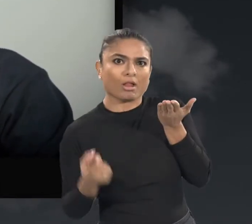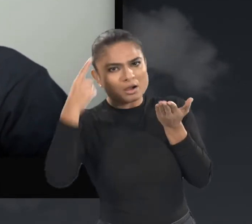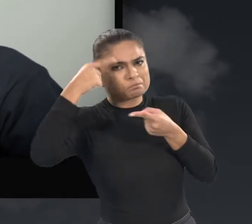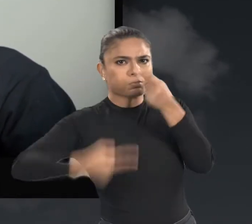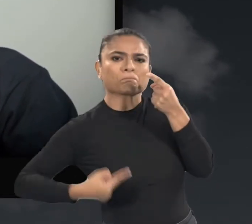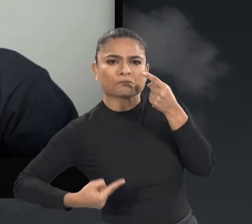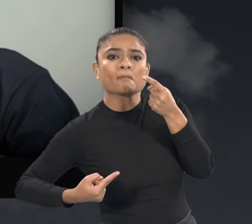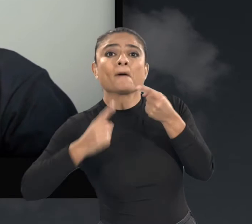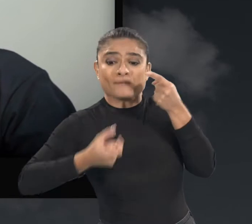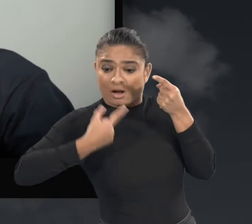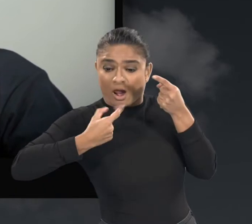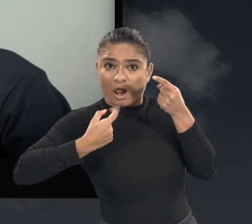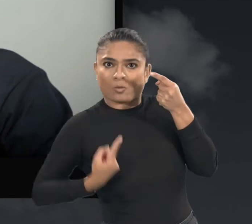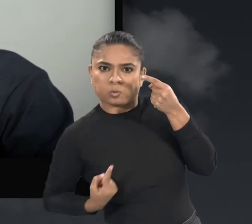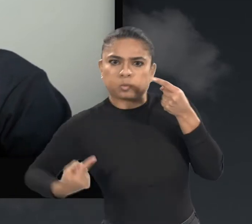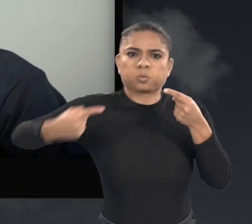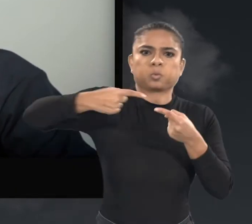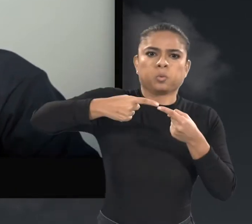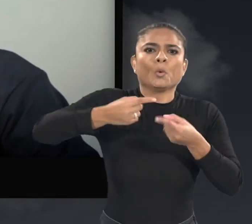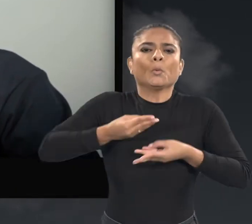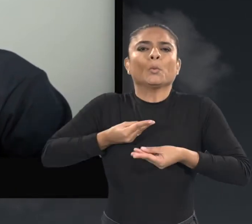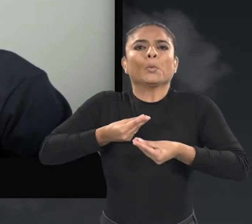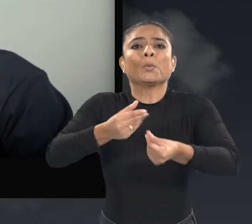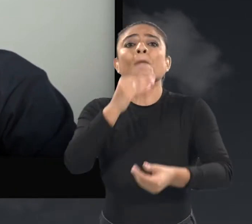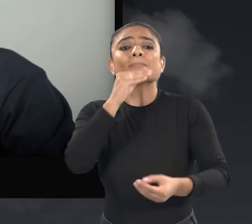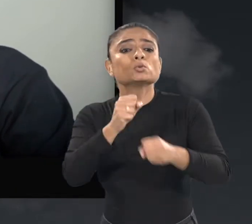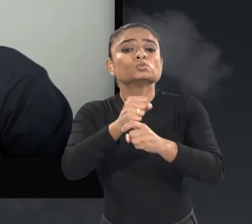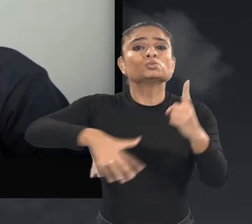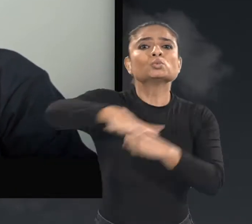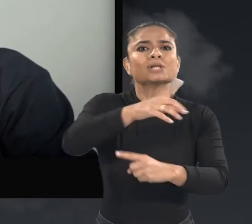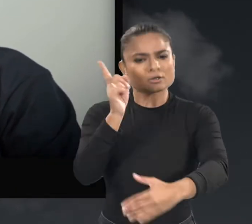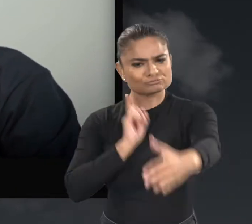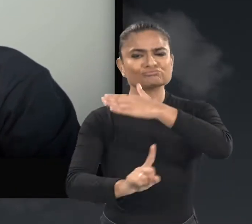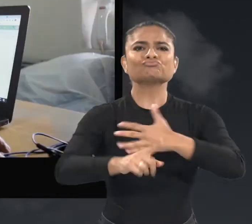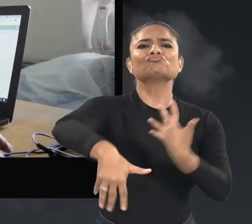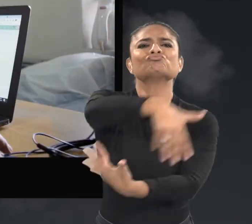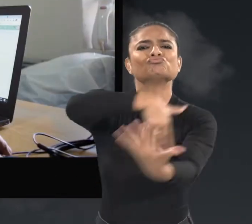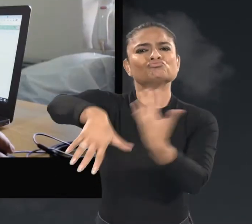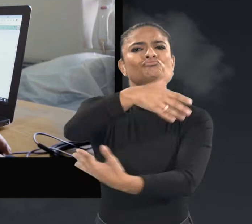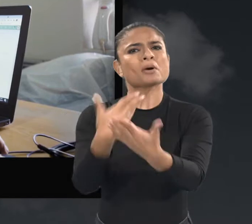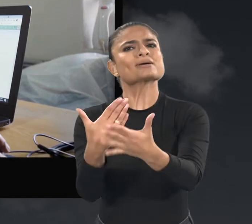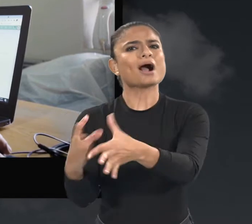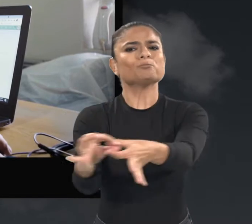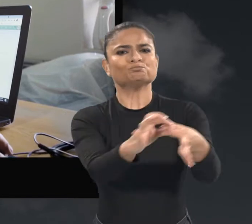medication in order for you to be balanced, and then you can be a productive member in society.